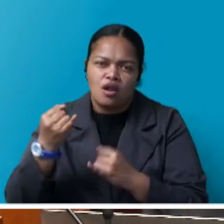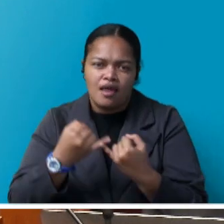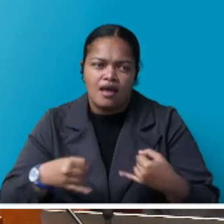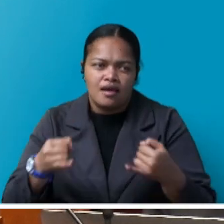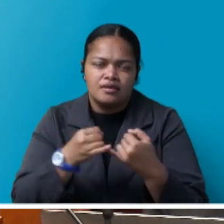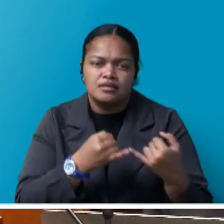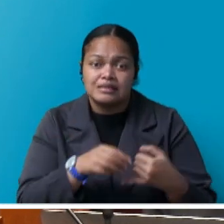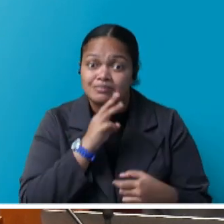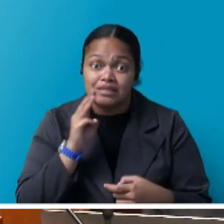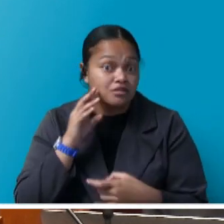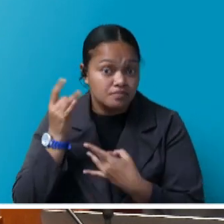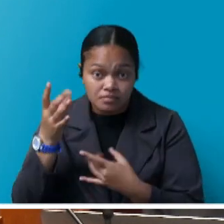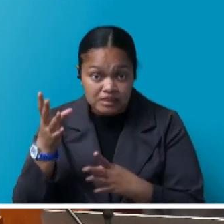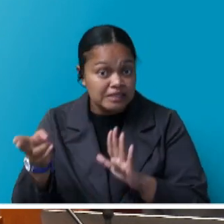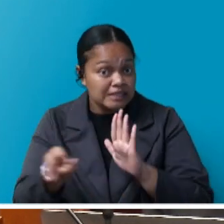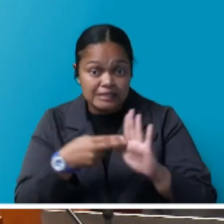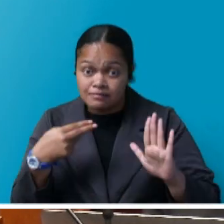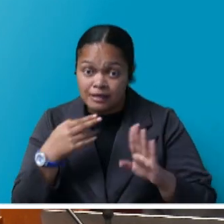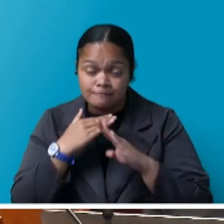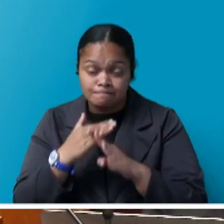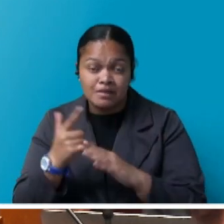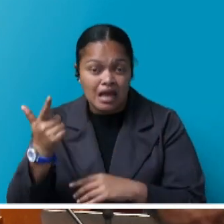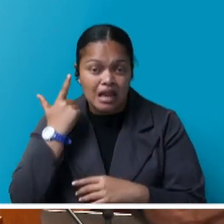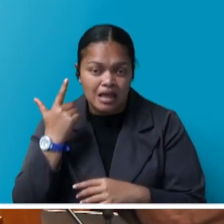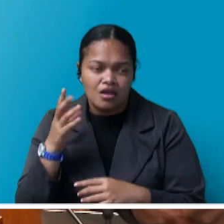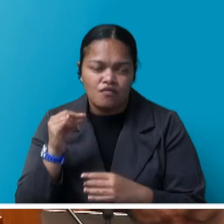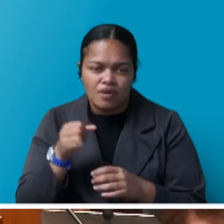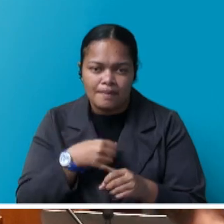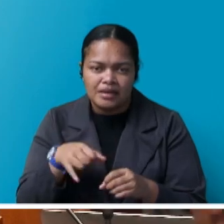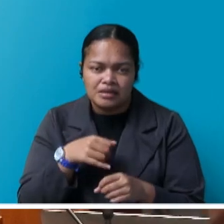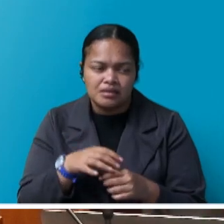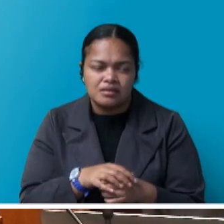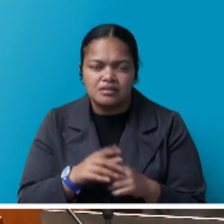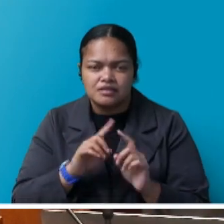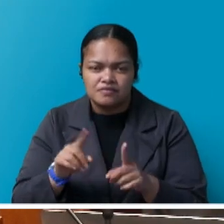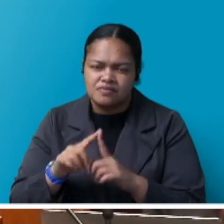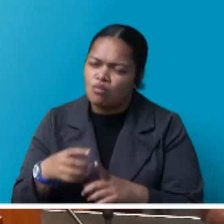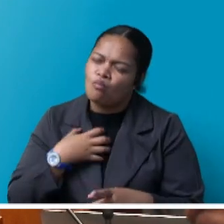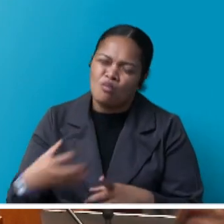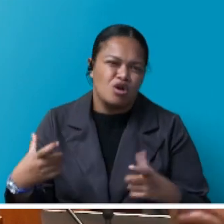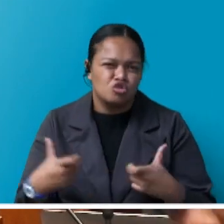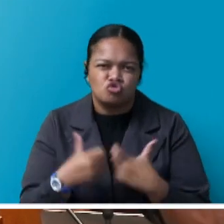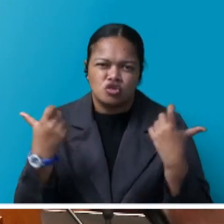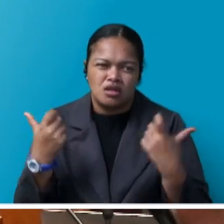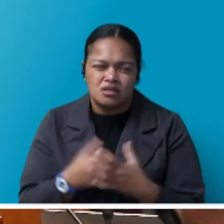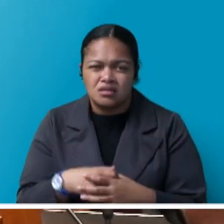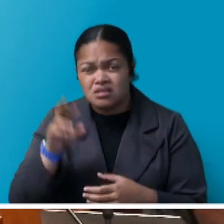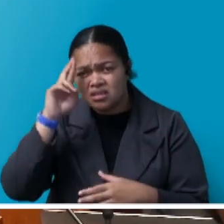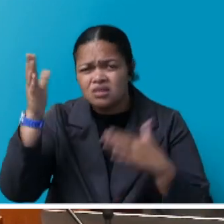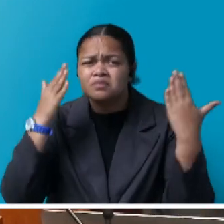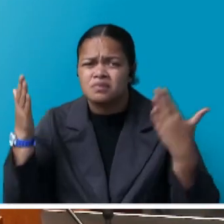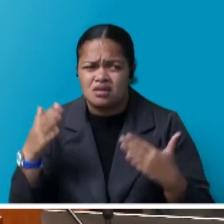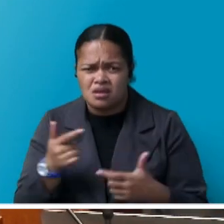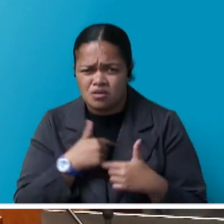where misinformation, stigma, and lack of medical facilities makes the situation even more challenging. Mr. Speaker, sir, our ministry